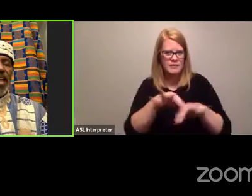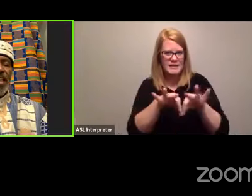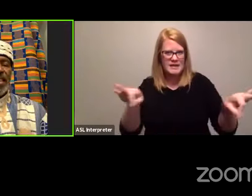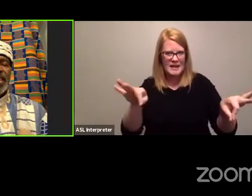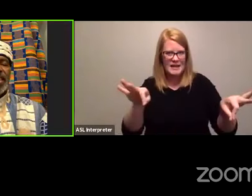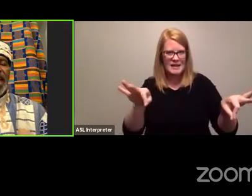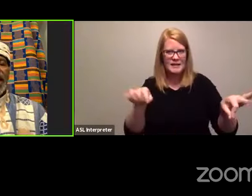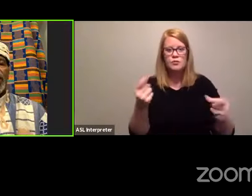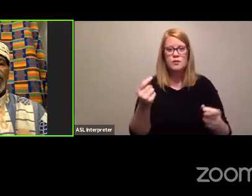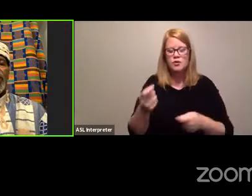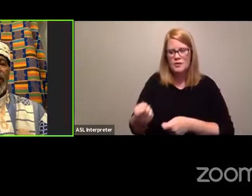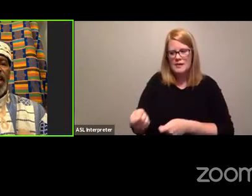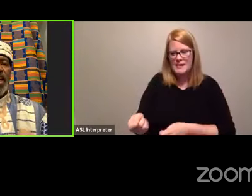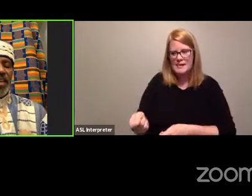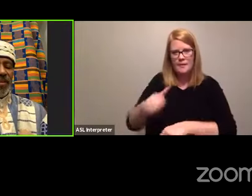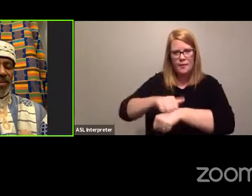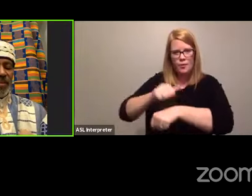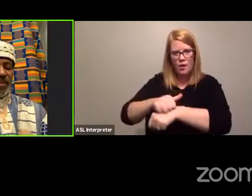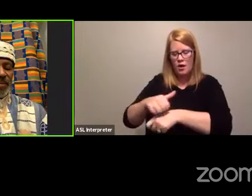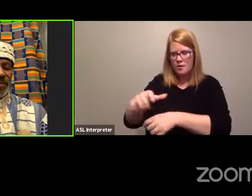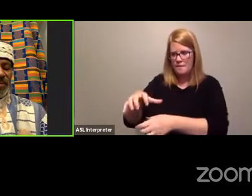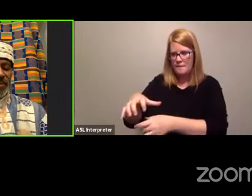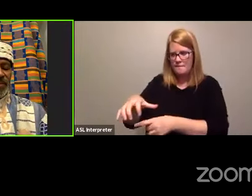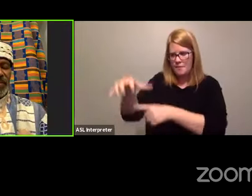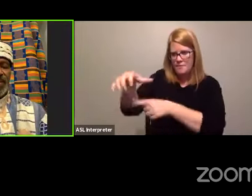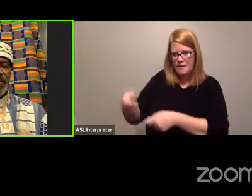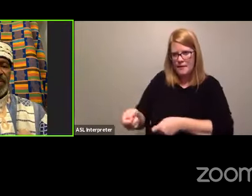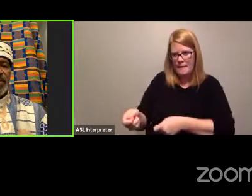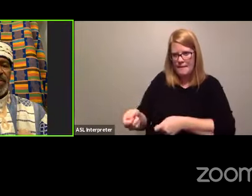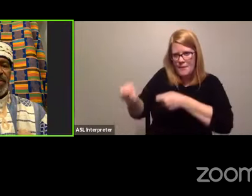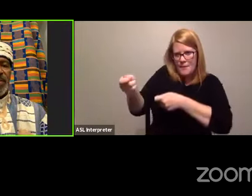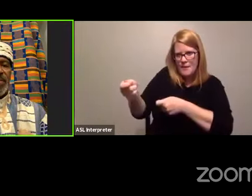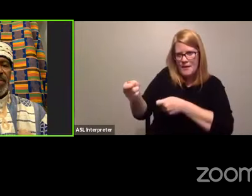And finally the snake was free.